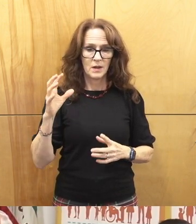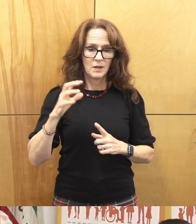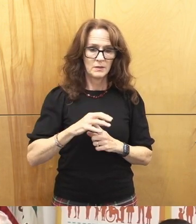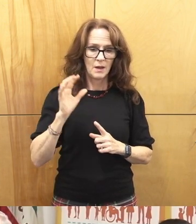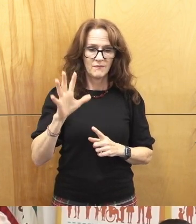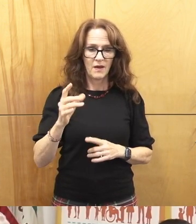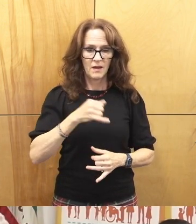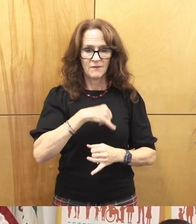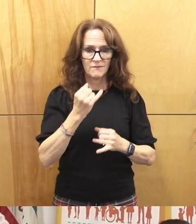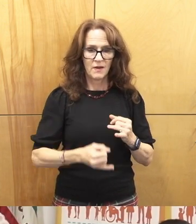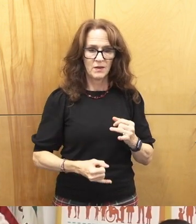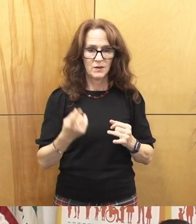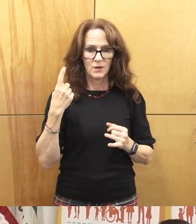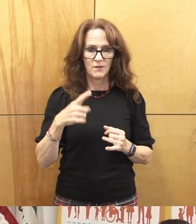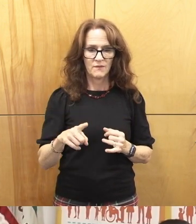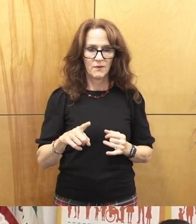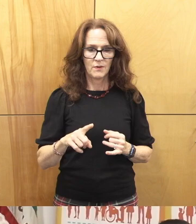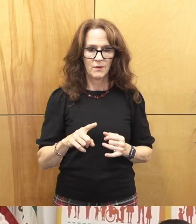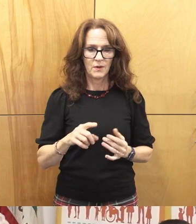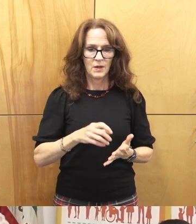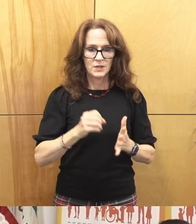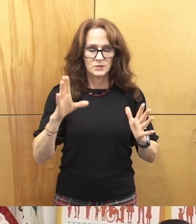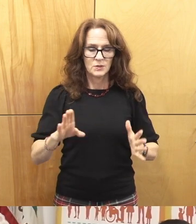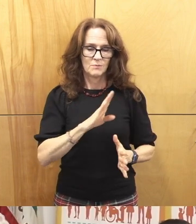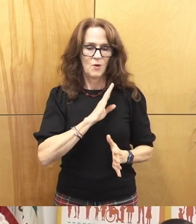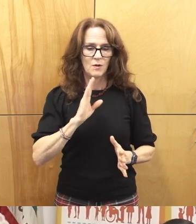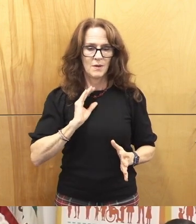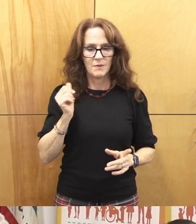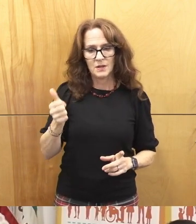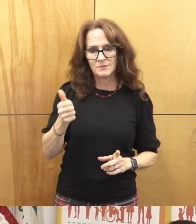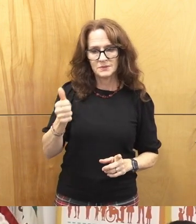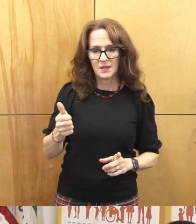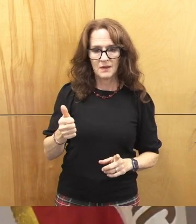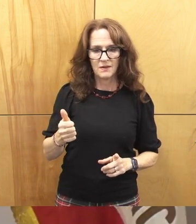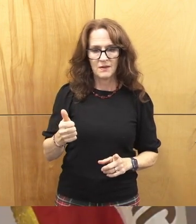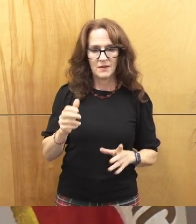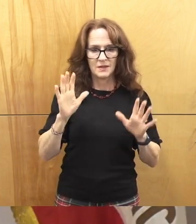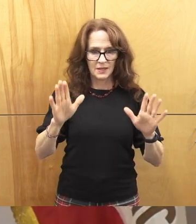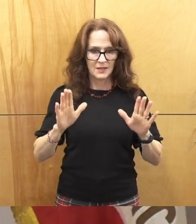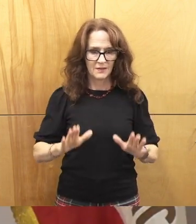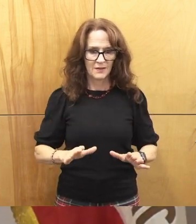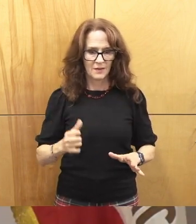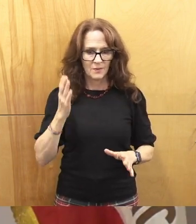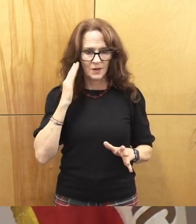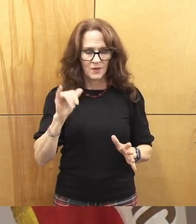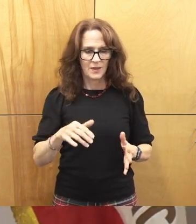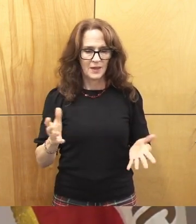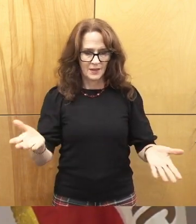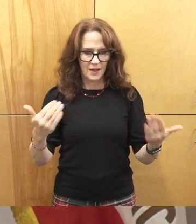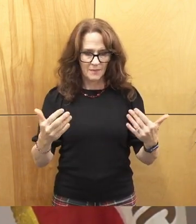5 finalists for student board member, and he's fabulous. We all know that.